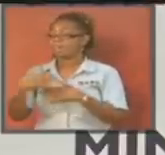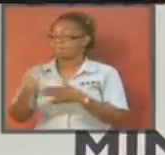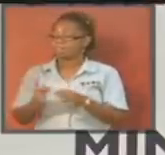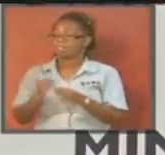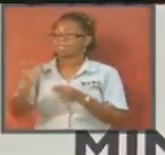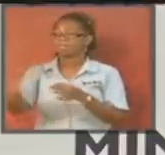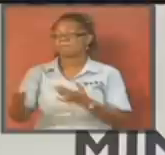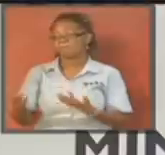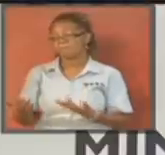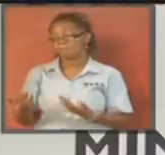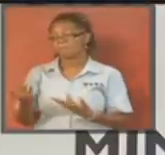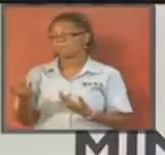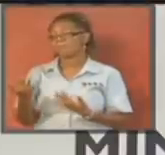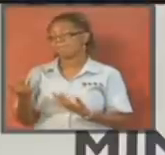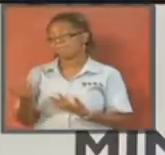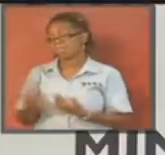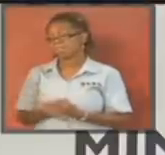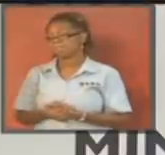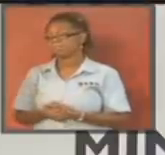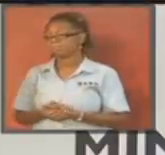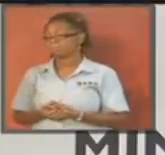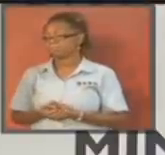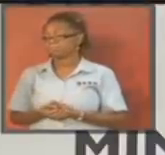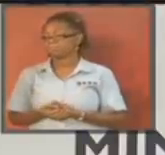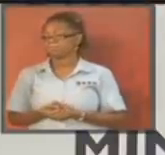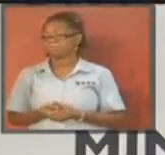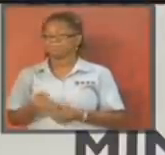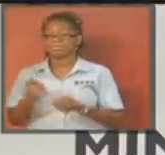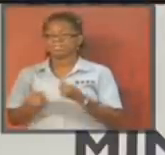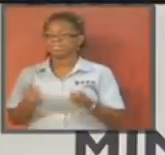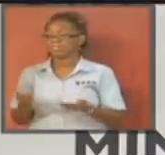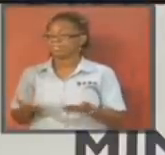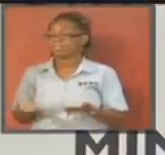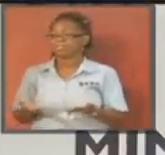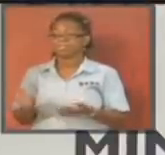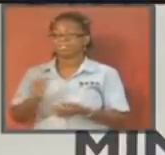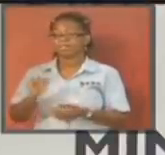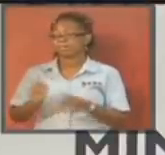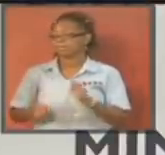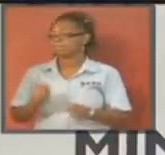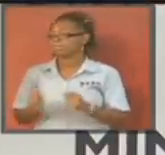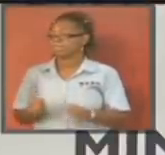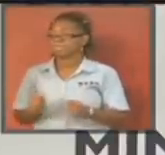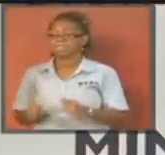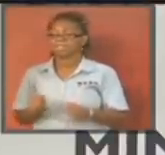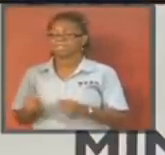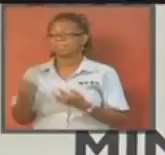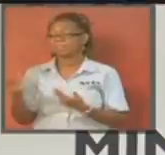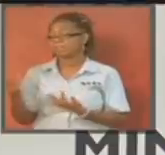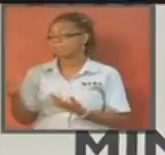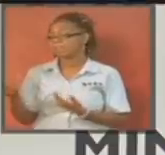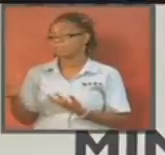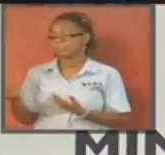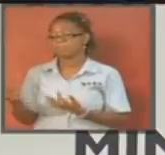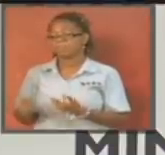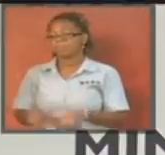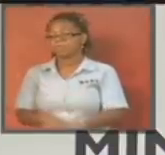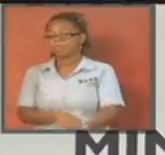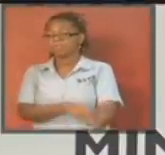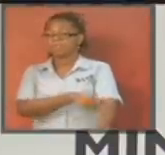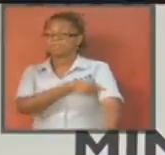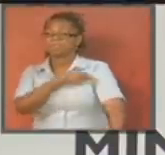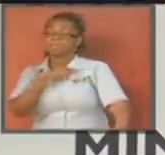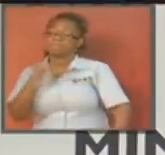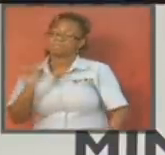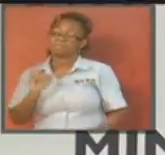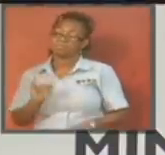not only Tobago, but in other parts of Trinidad, the results were taking a little bit longer to get back, some as far as 3 to 5 days on average.